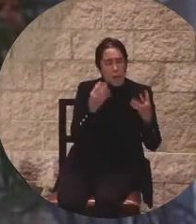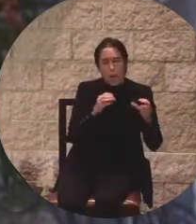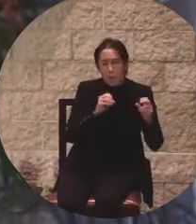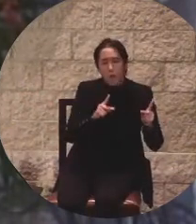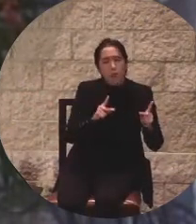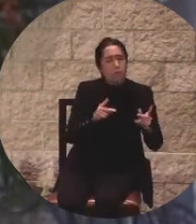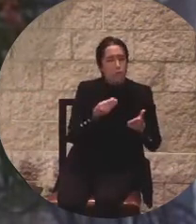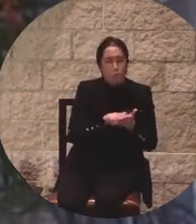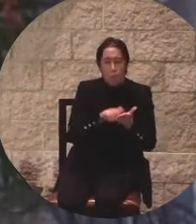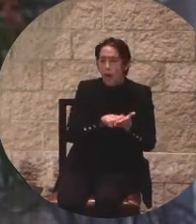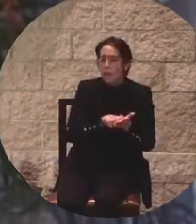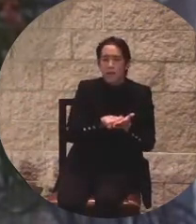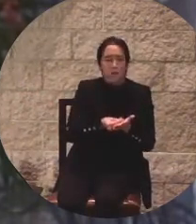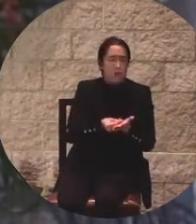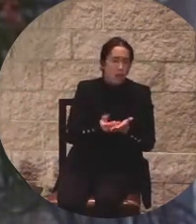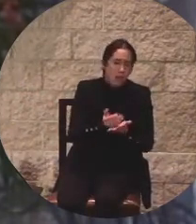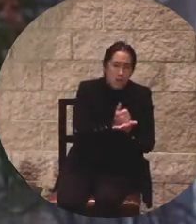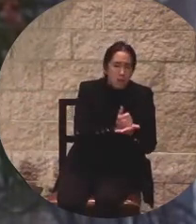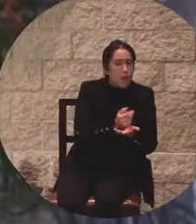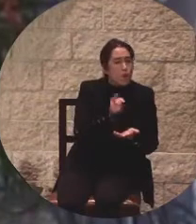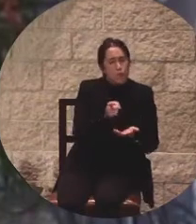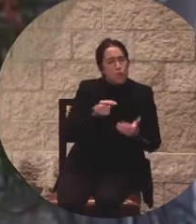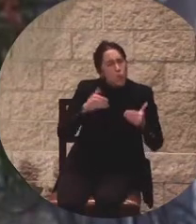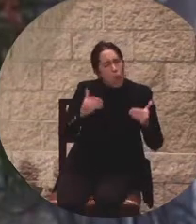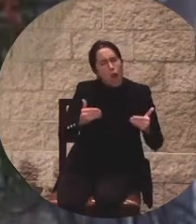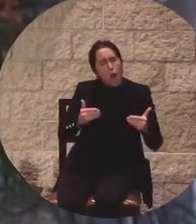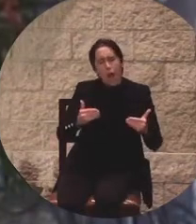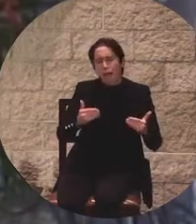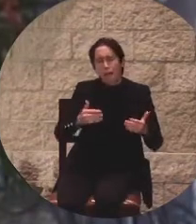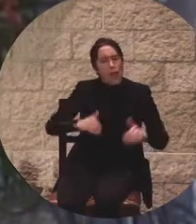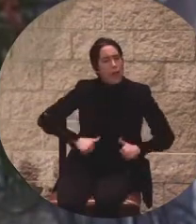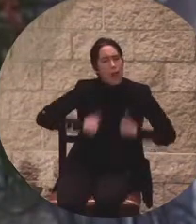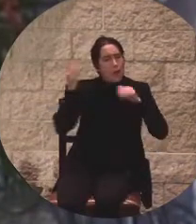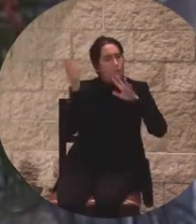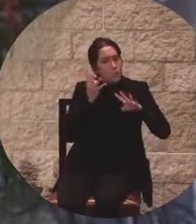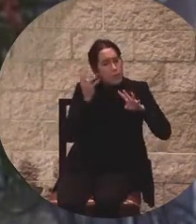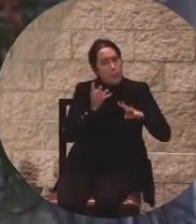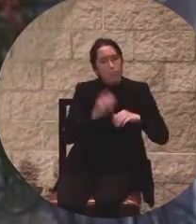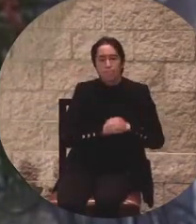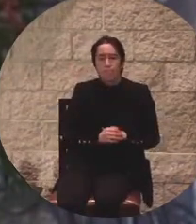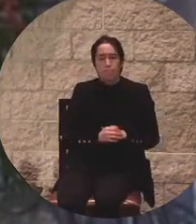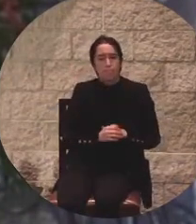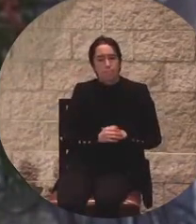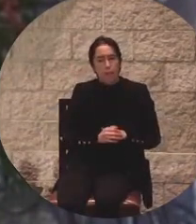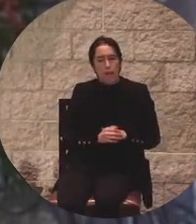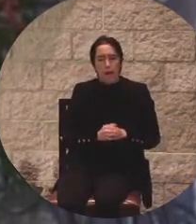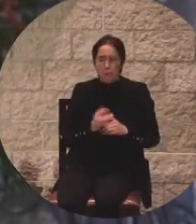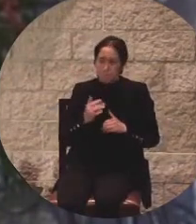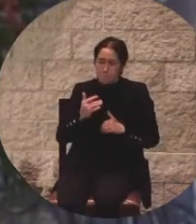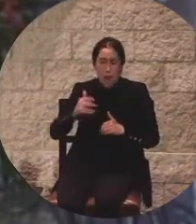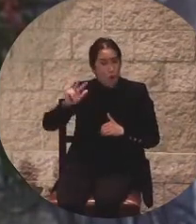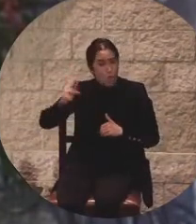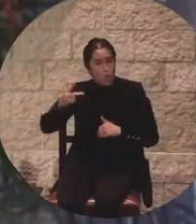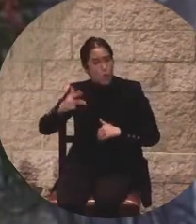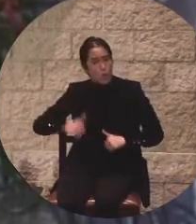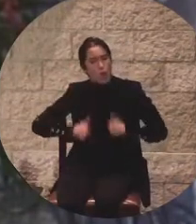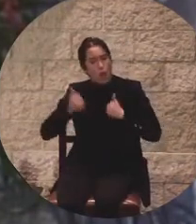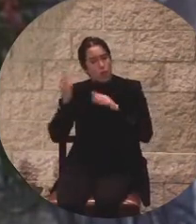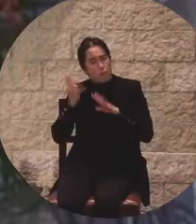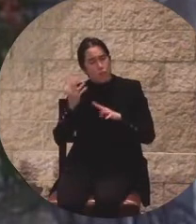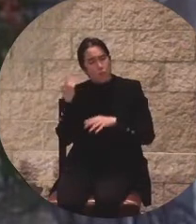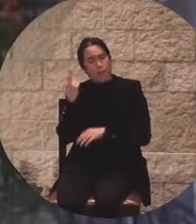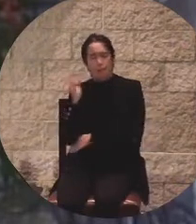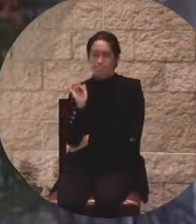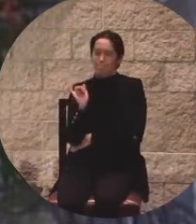live streams. And you figure out by the third live stream that it's really not about the tips. Well, they're nice. But